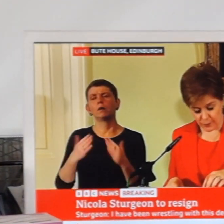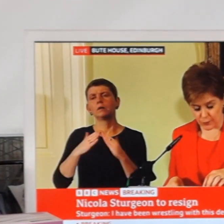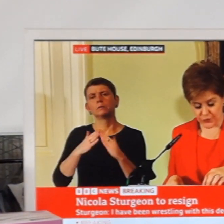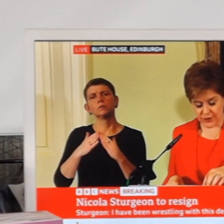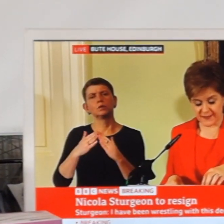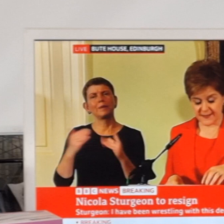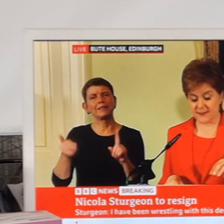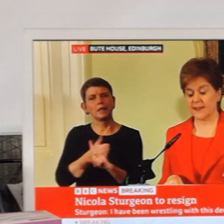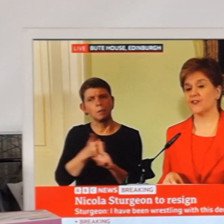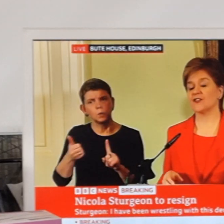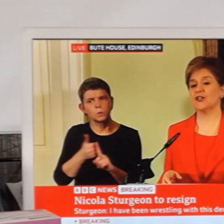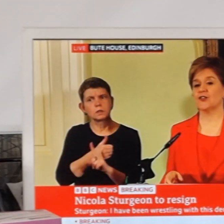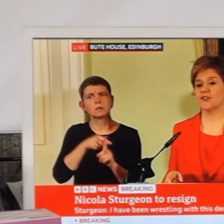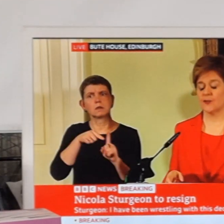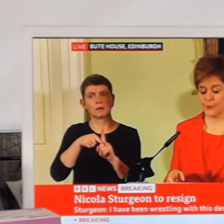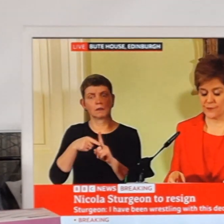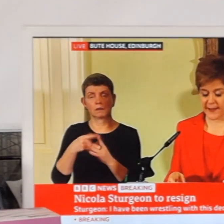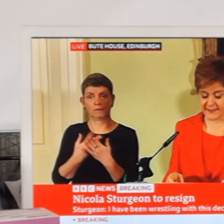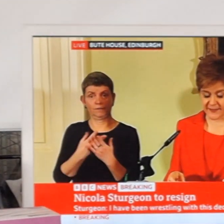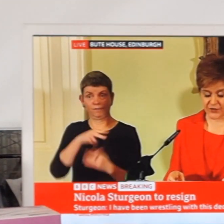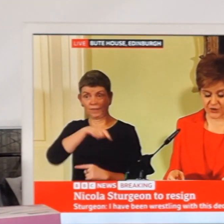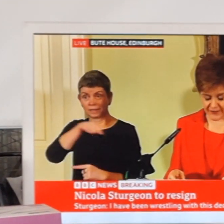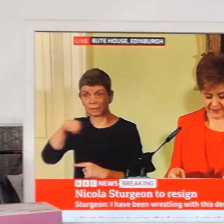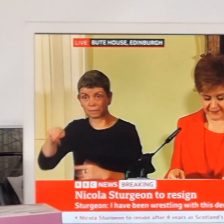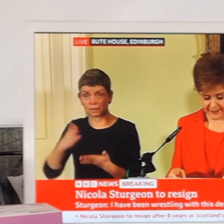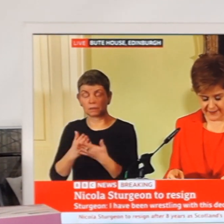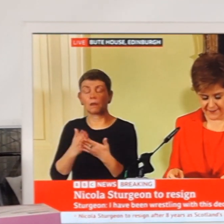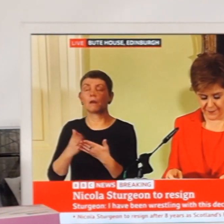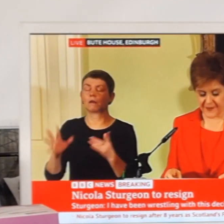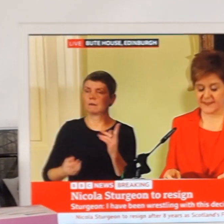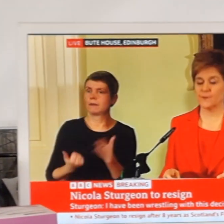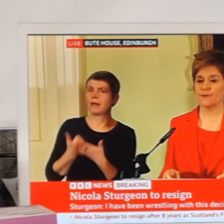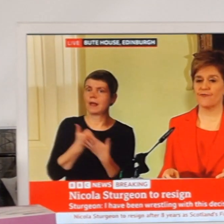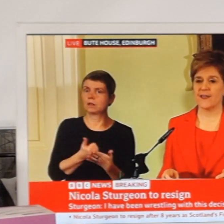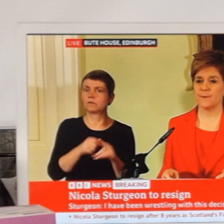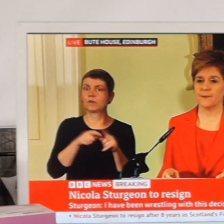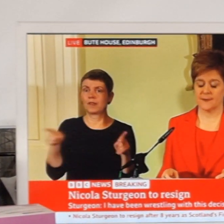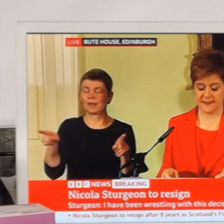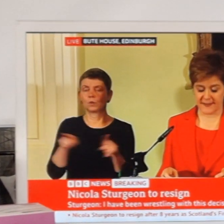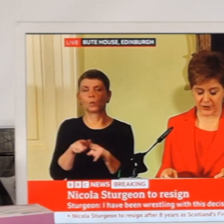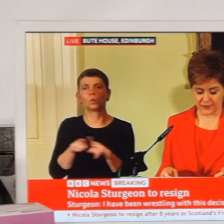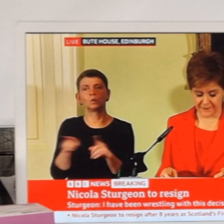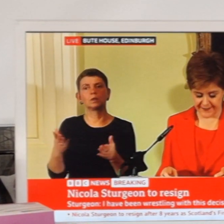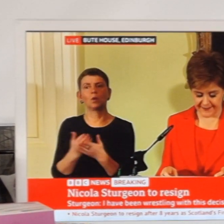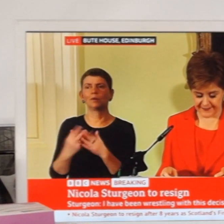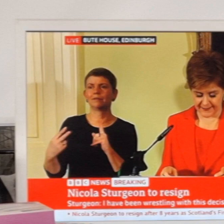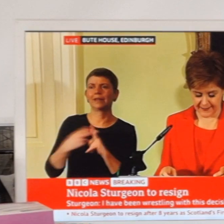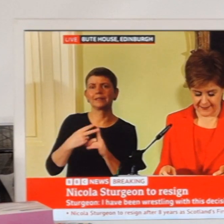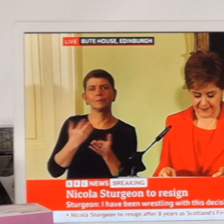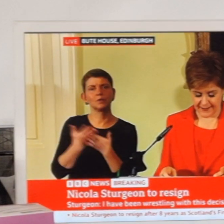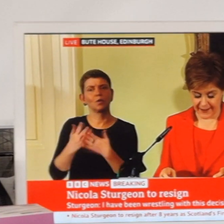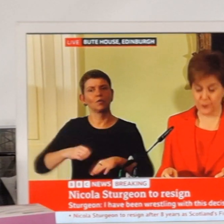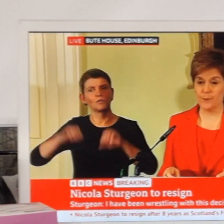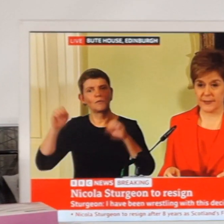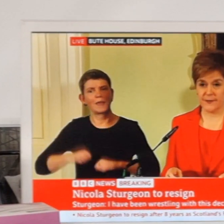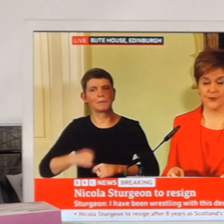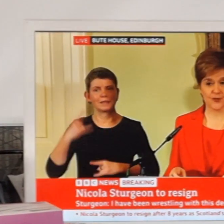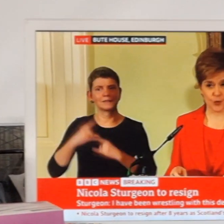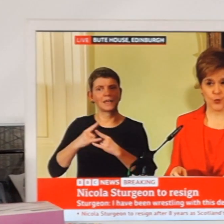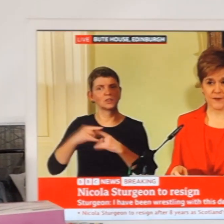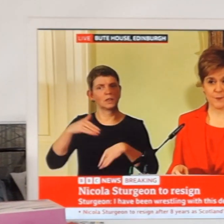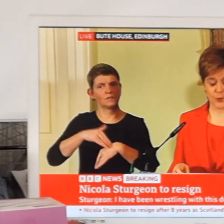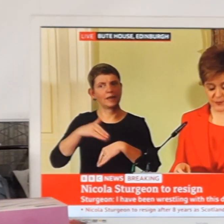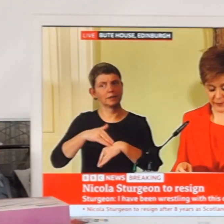and Parliament will soon consider legislation to improve access to justice for victims of rape and sexual offences. I will be